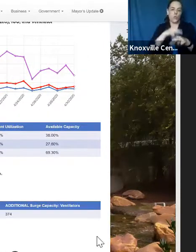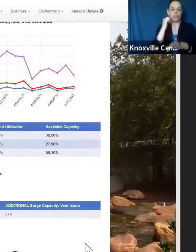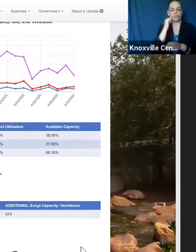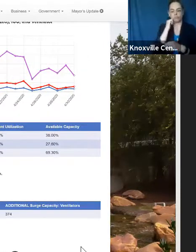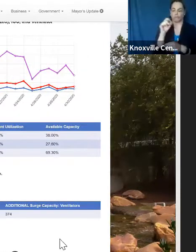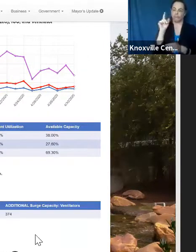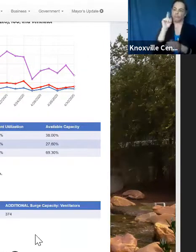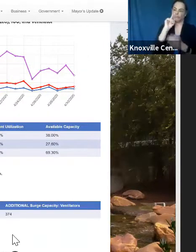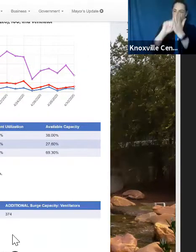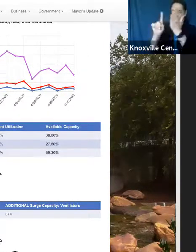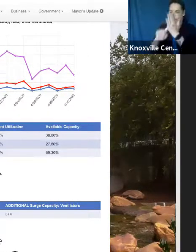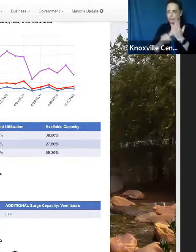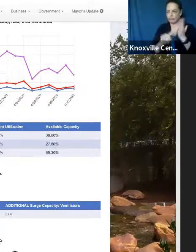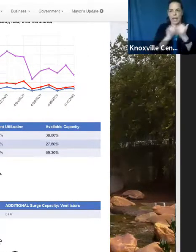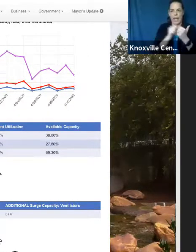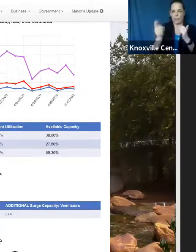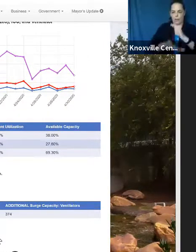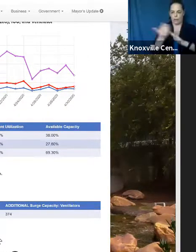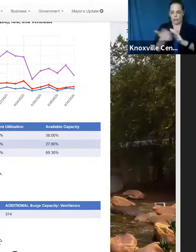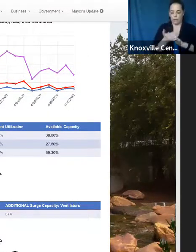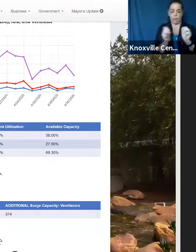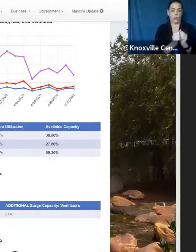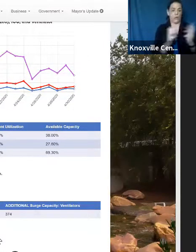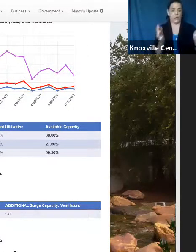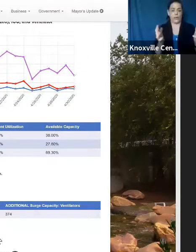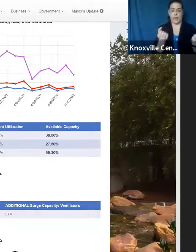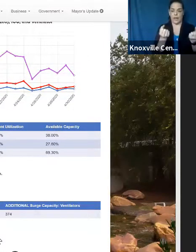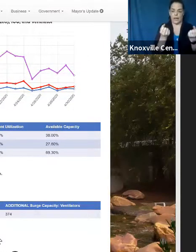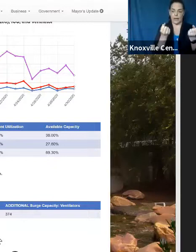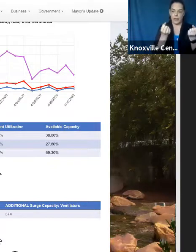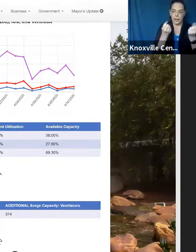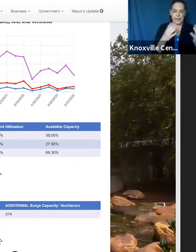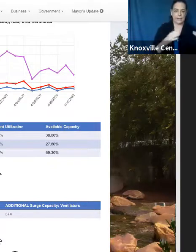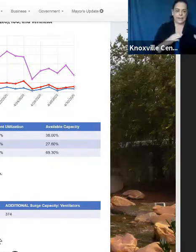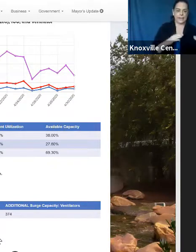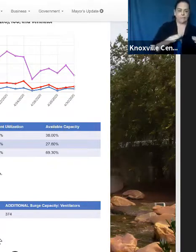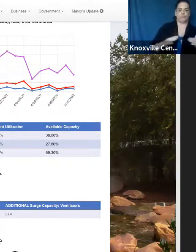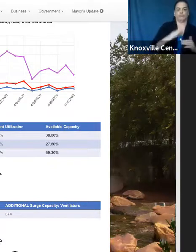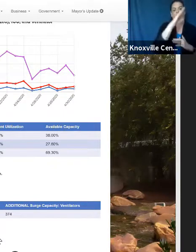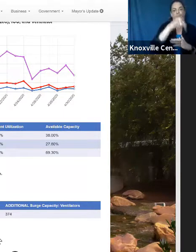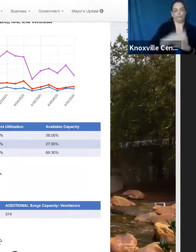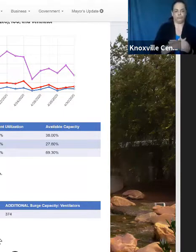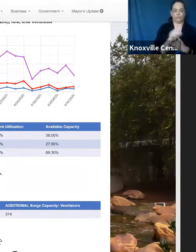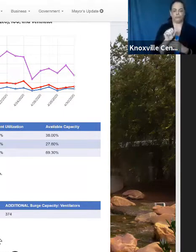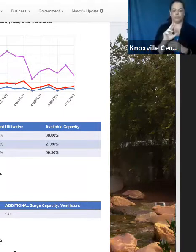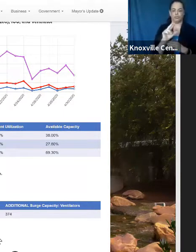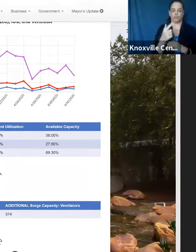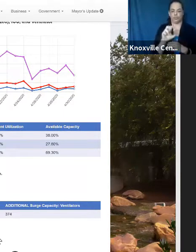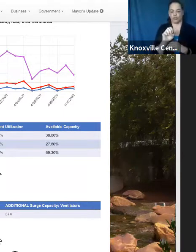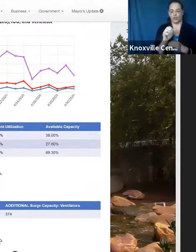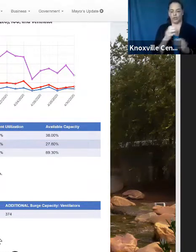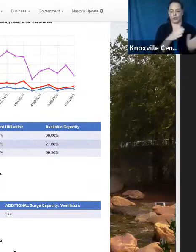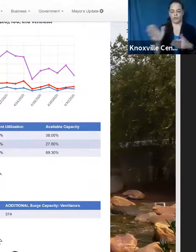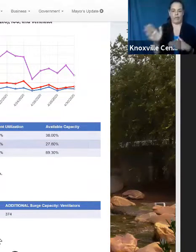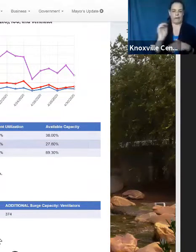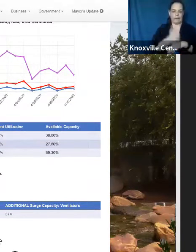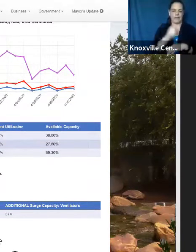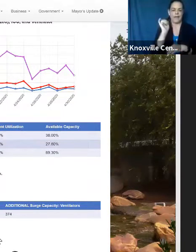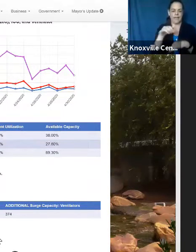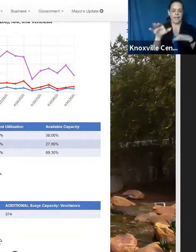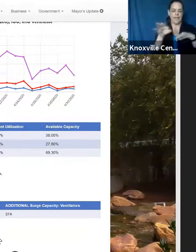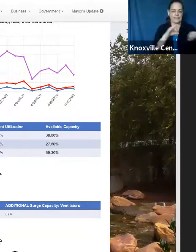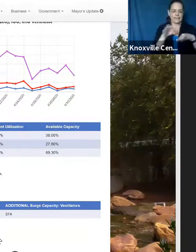how they're operating without having a lot of surge plans in place. And that's explained in the graph or